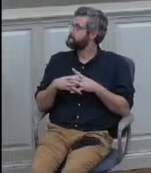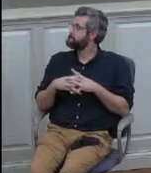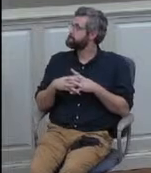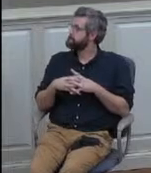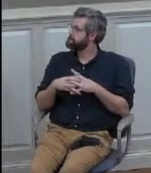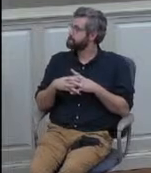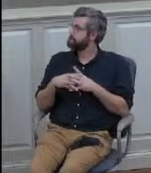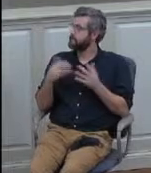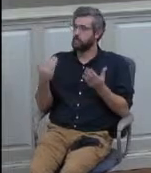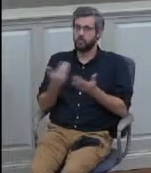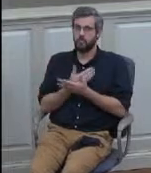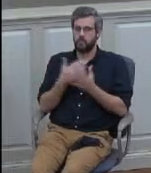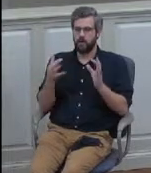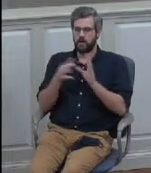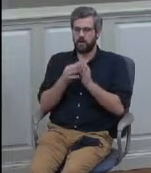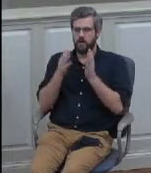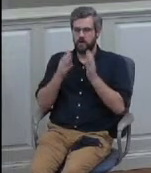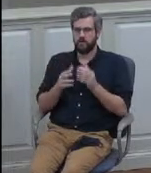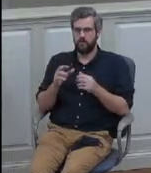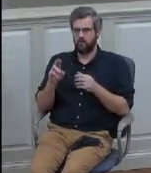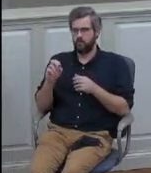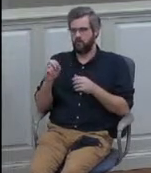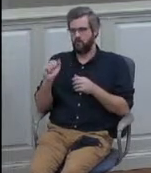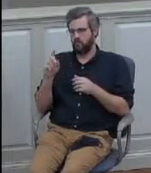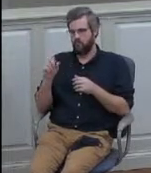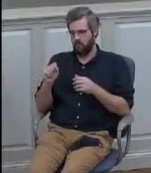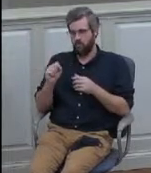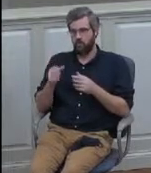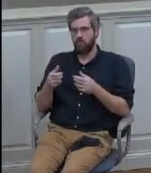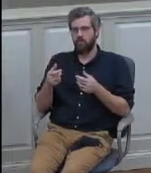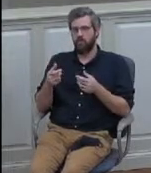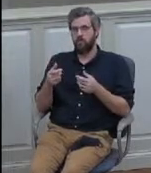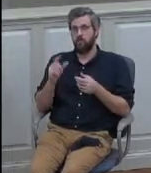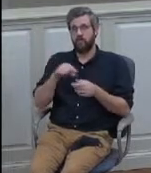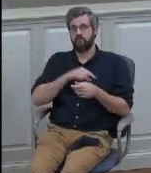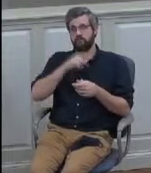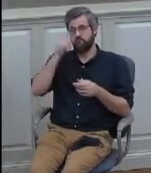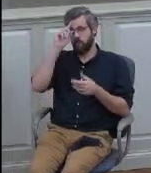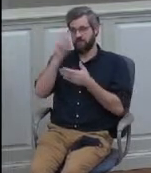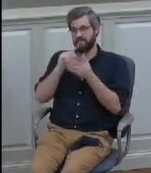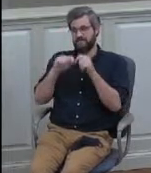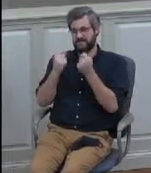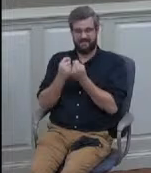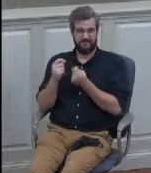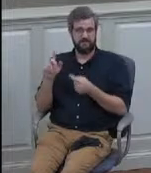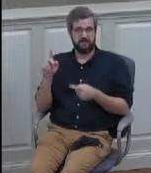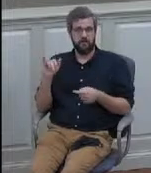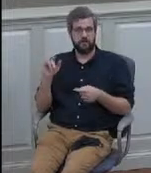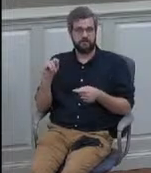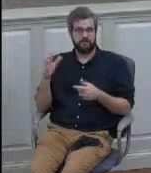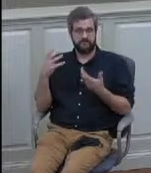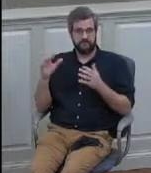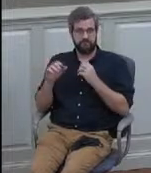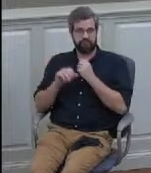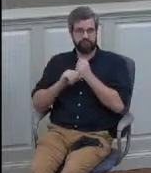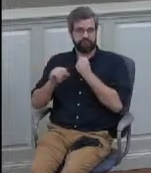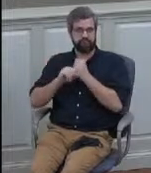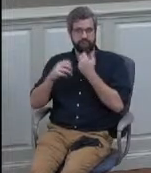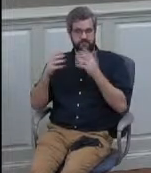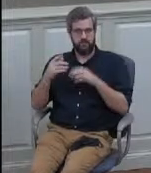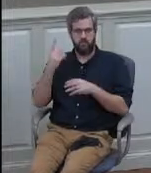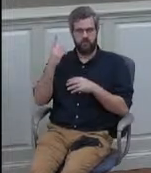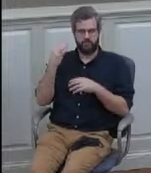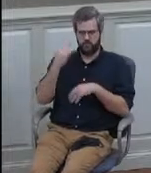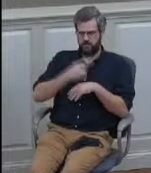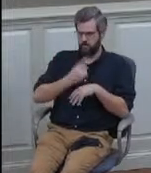New connector roads. The request for qualification for design teams has been advertised by KYTC. I actually got a phone call from another firm